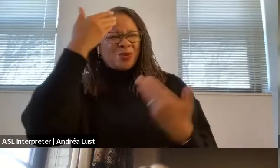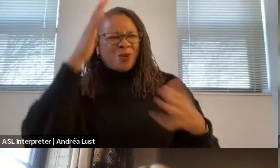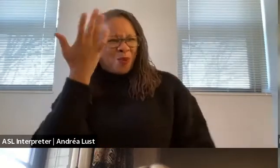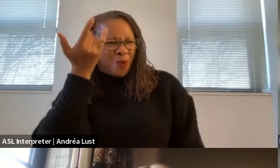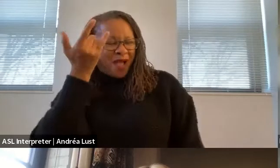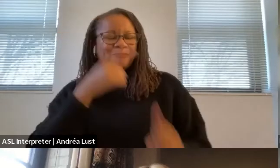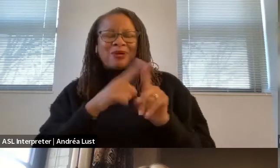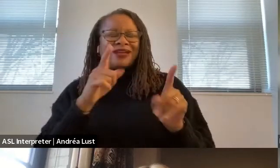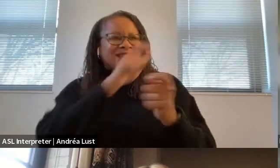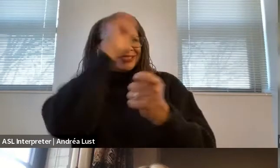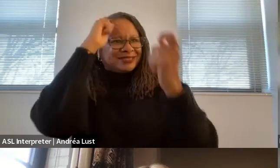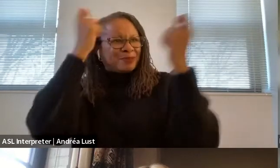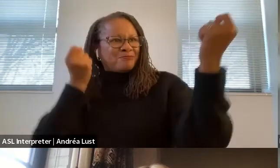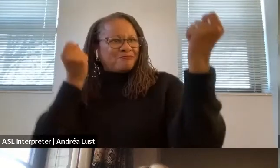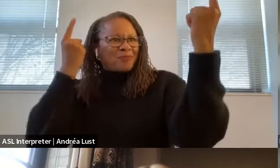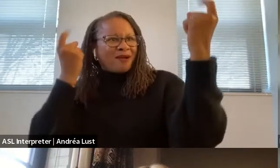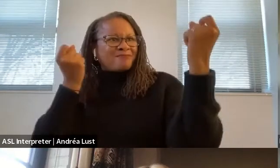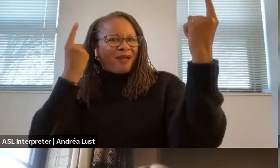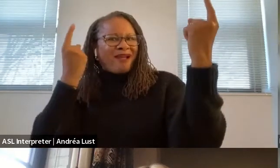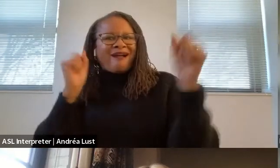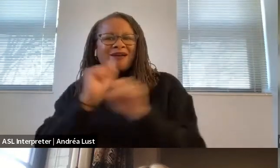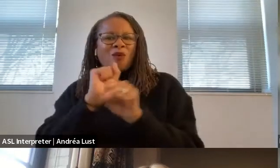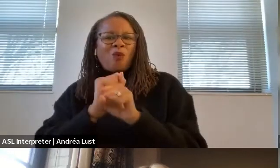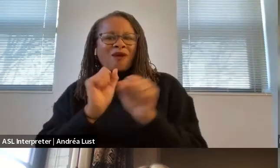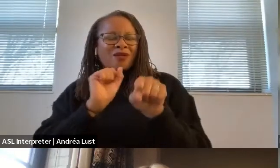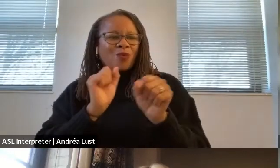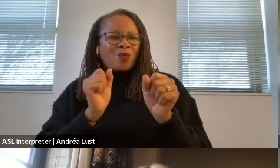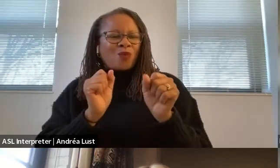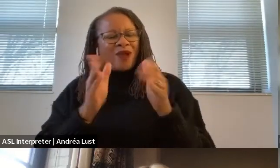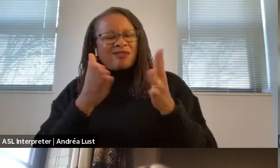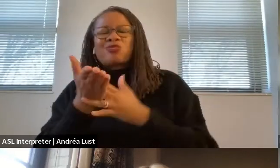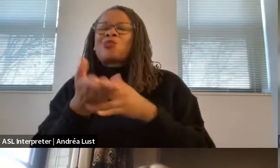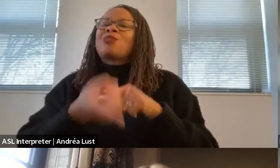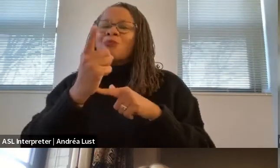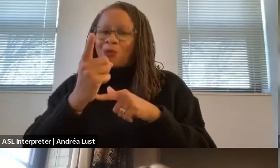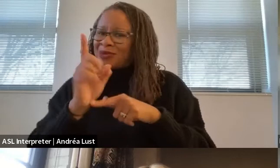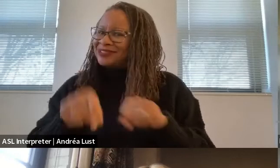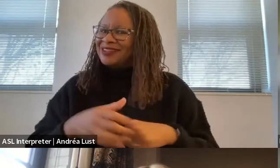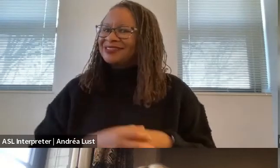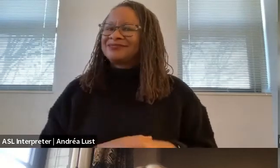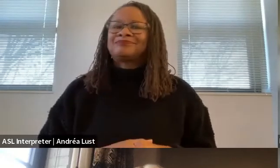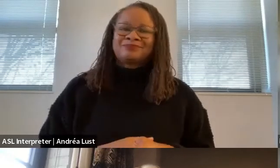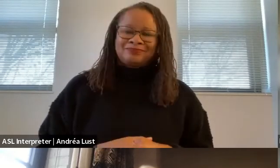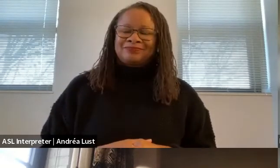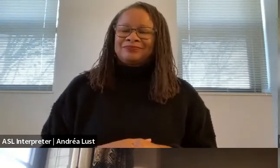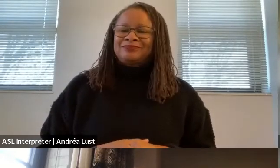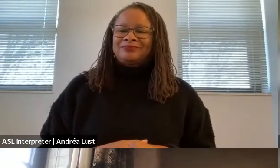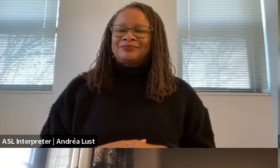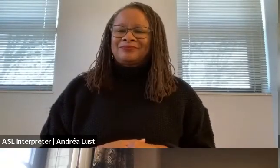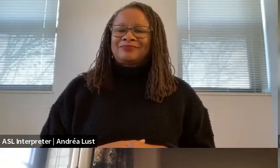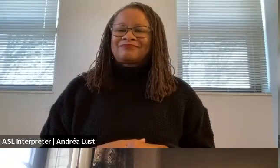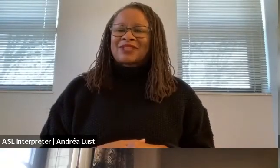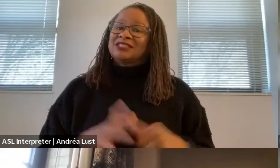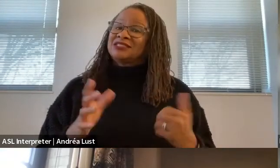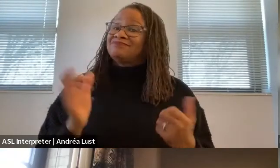same page and you sort of work your way through the moment, and it's a little bit